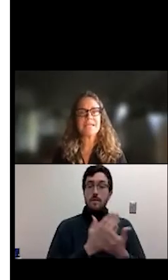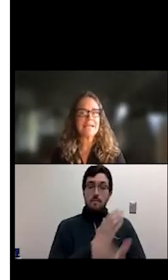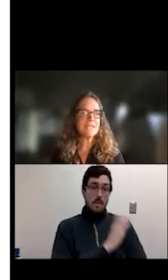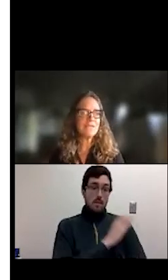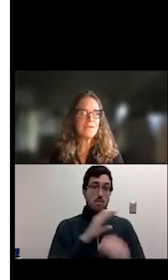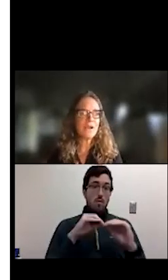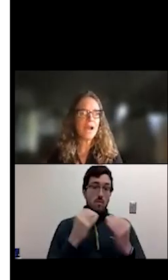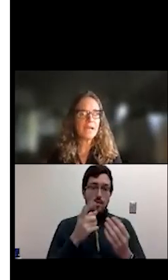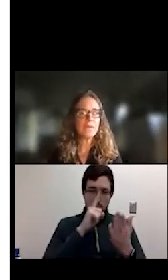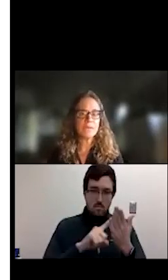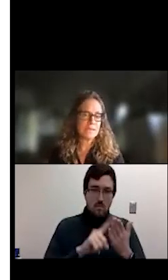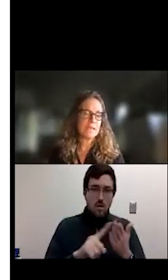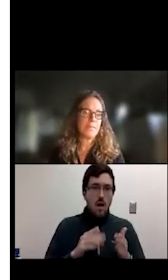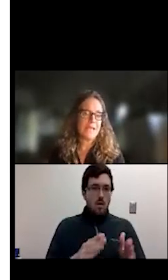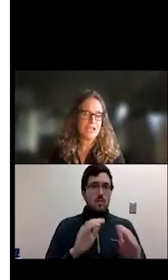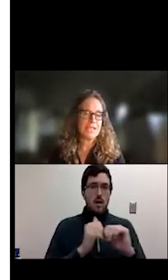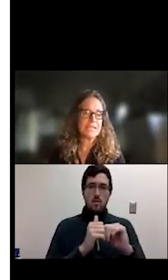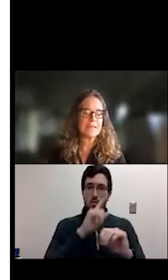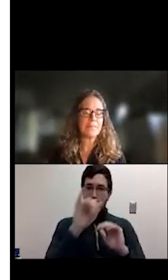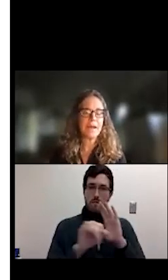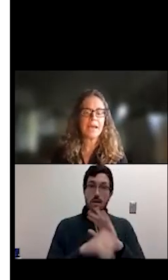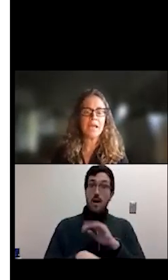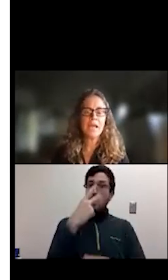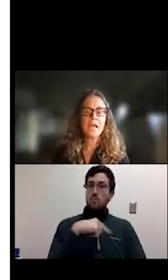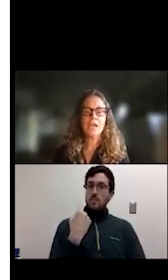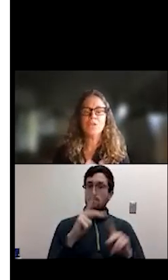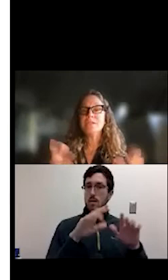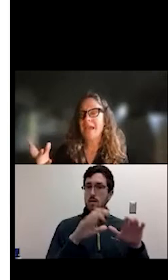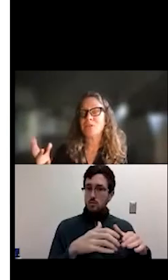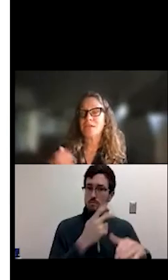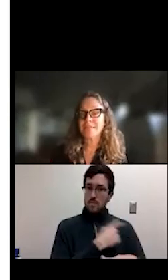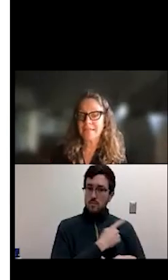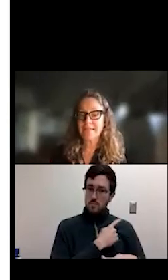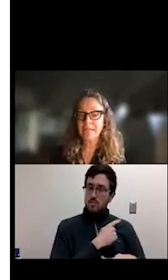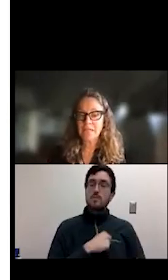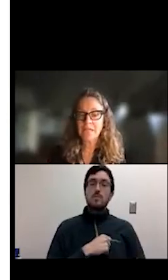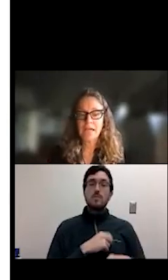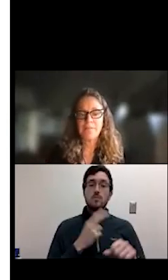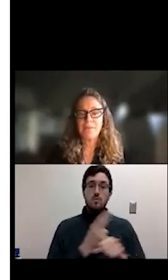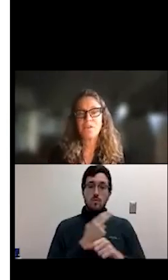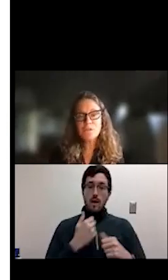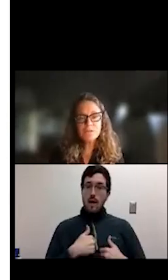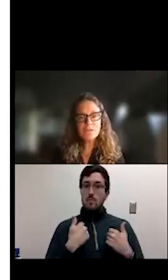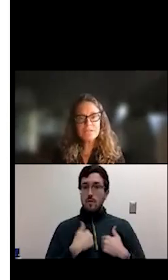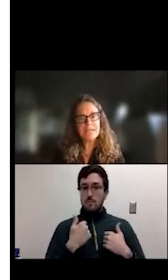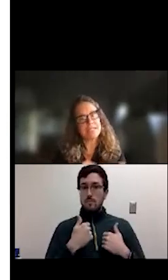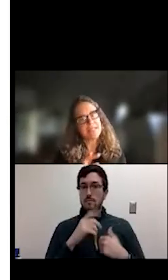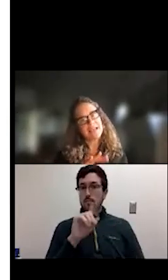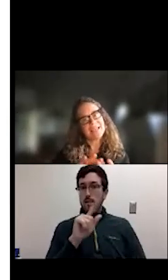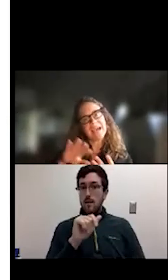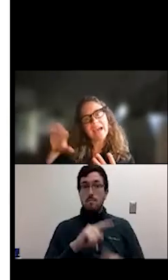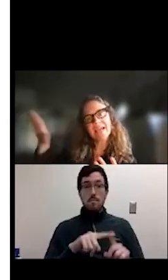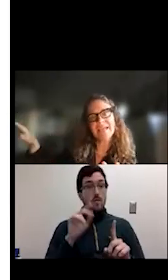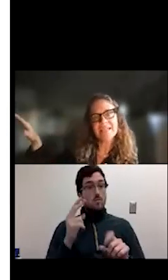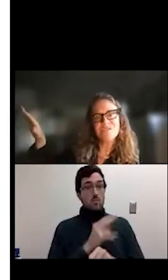exploring ways to identify their high-risk patients by using address data. But the use of those data